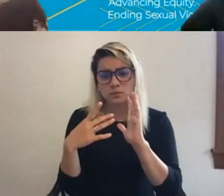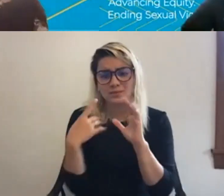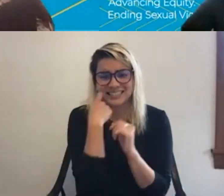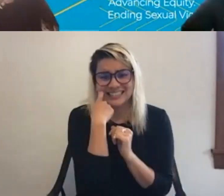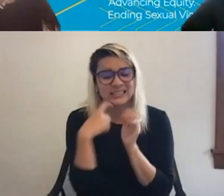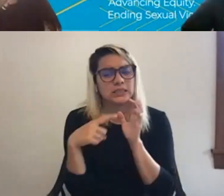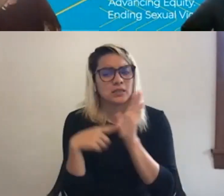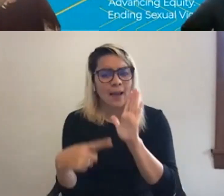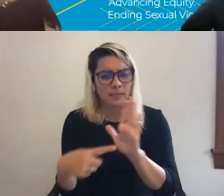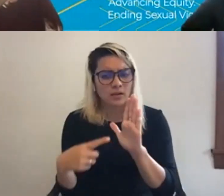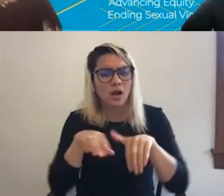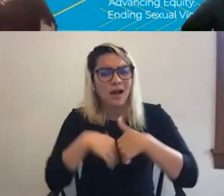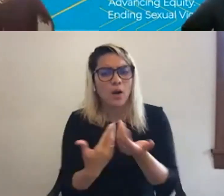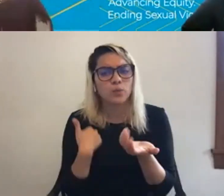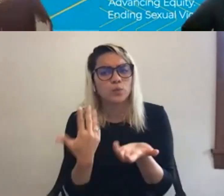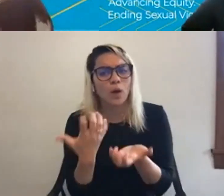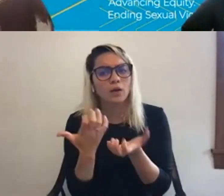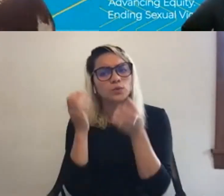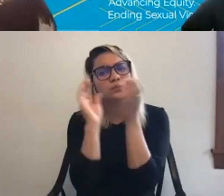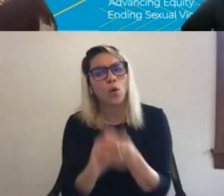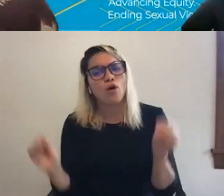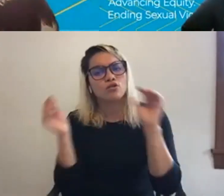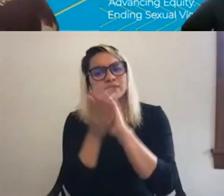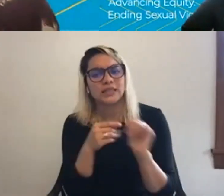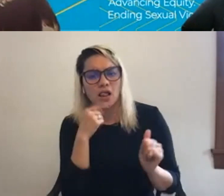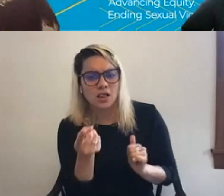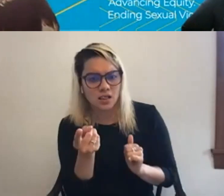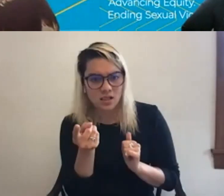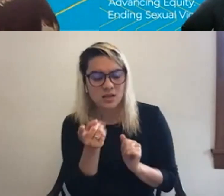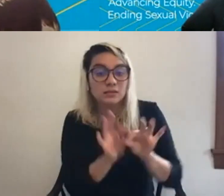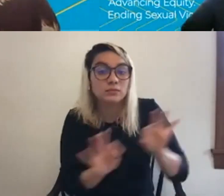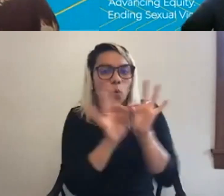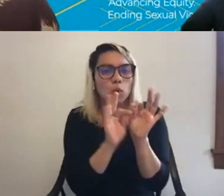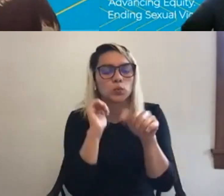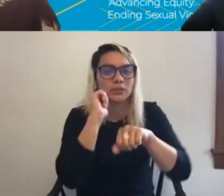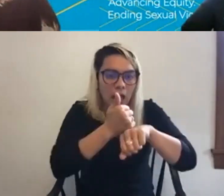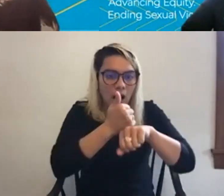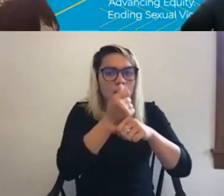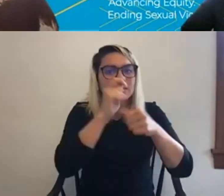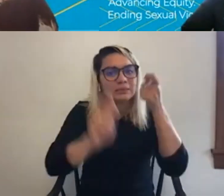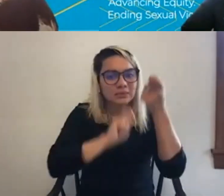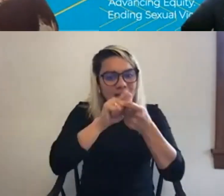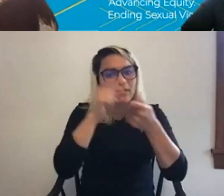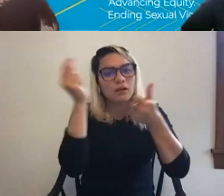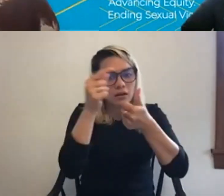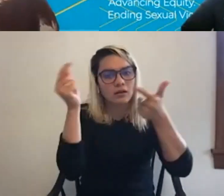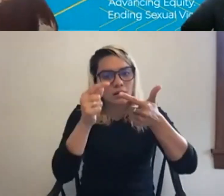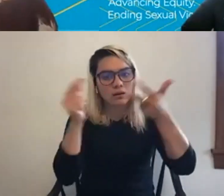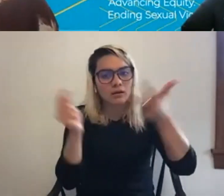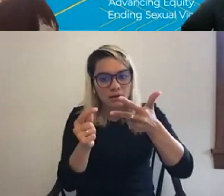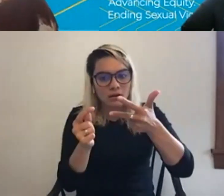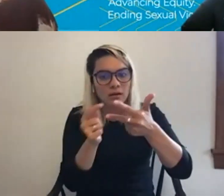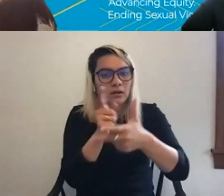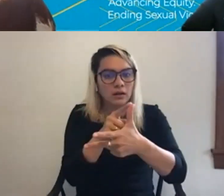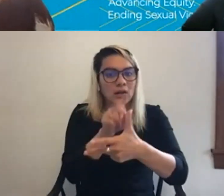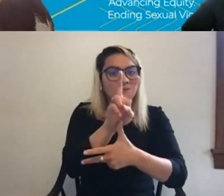stories, right? Again, just naming, being able to talk about what are these values, who are the villains that are violating it, and what is the vision of what we